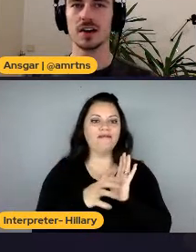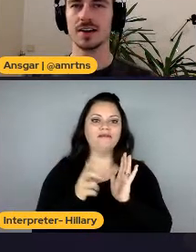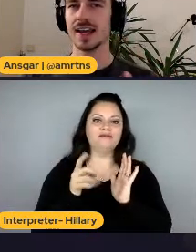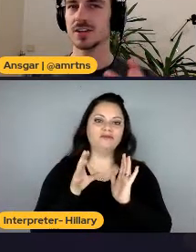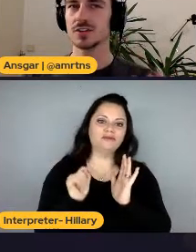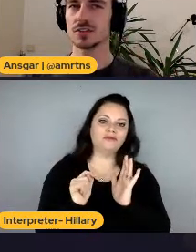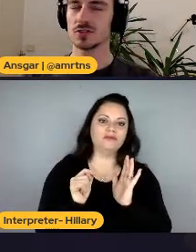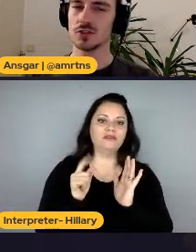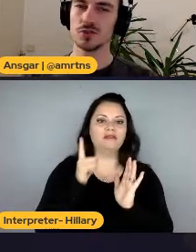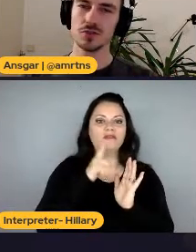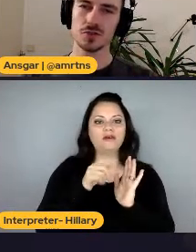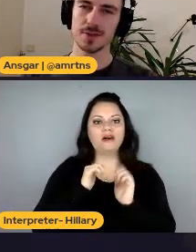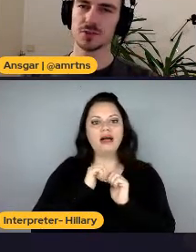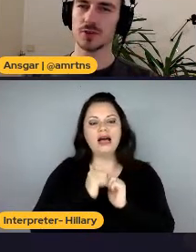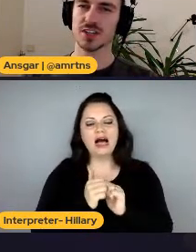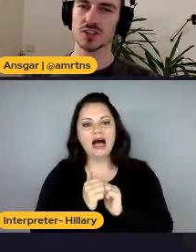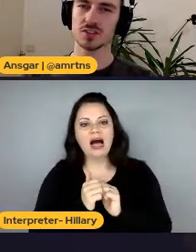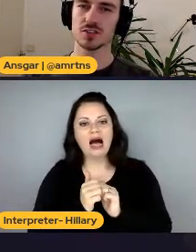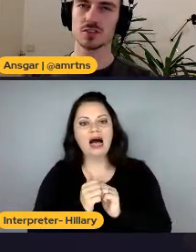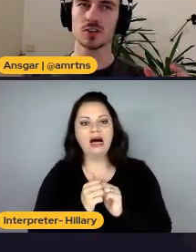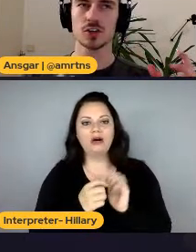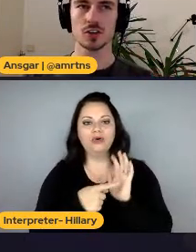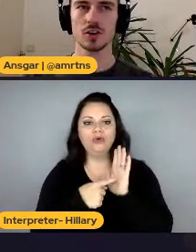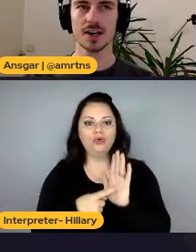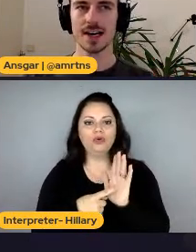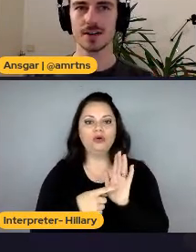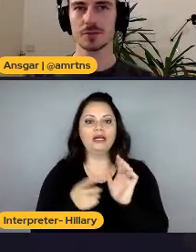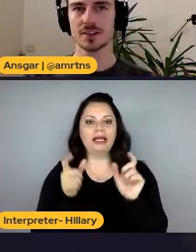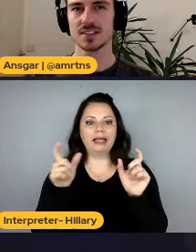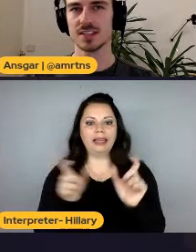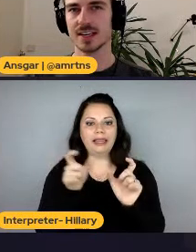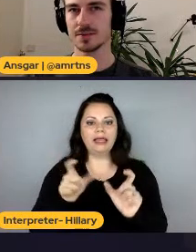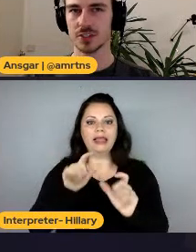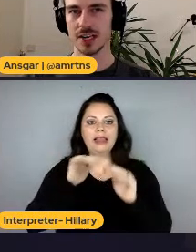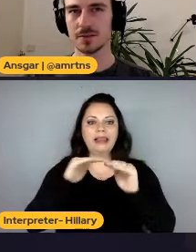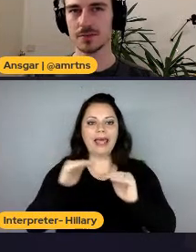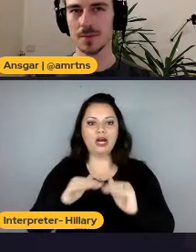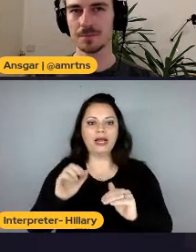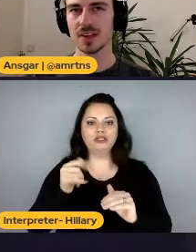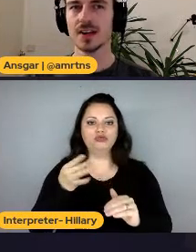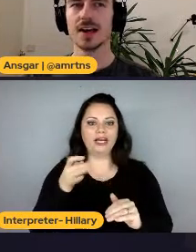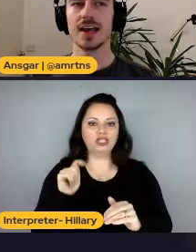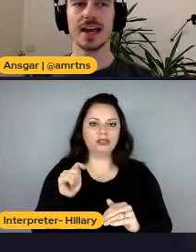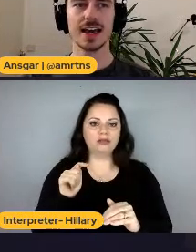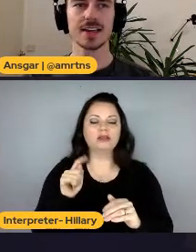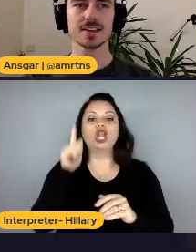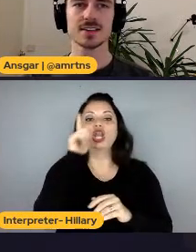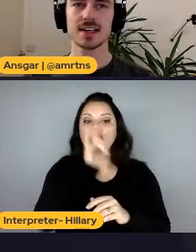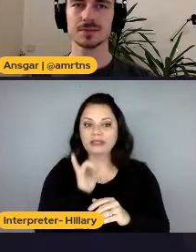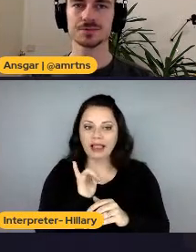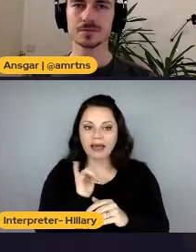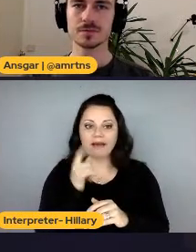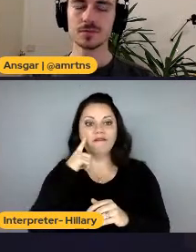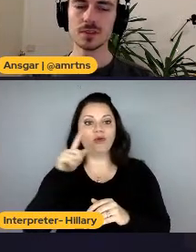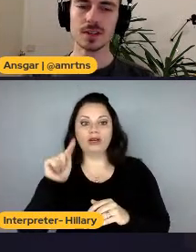how layer 2 abstractions could look like for the CDK for Terraform.